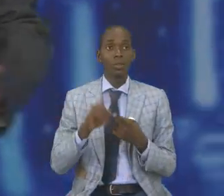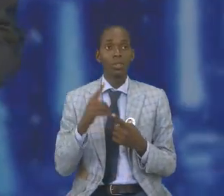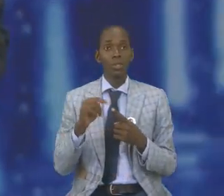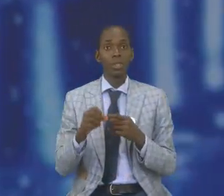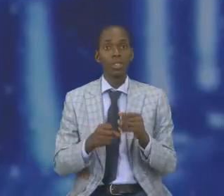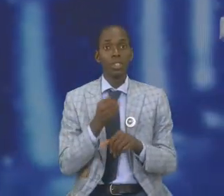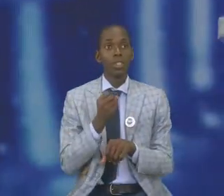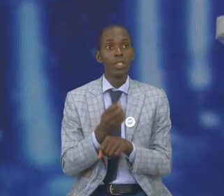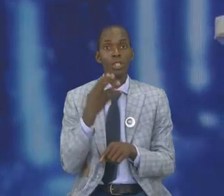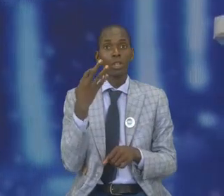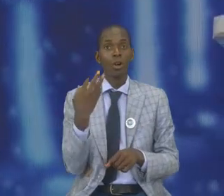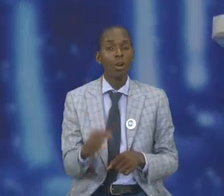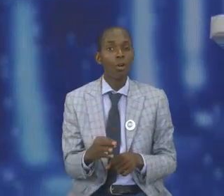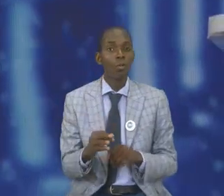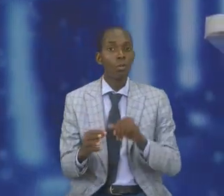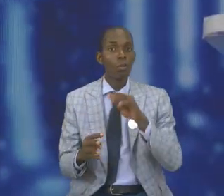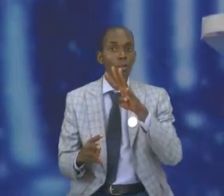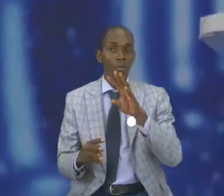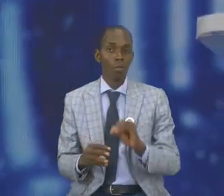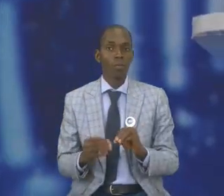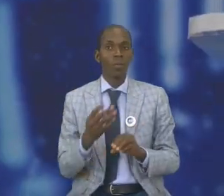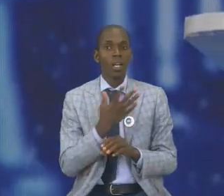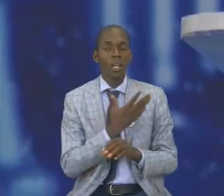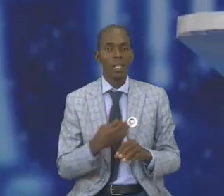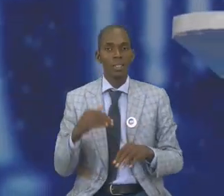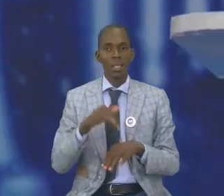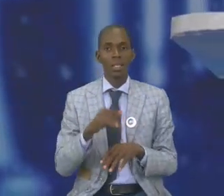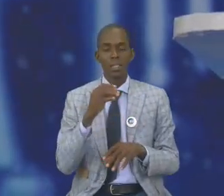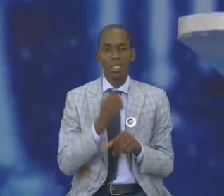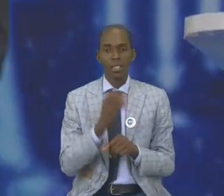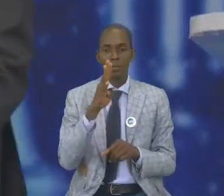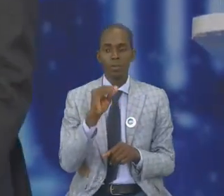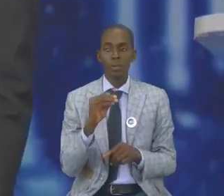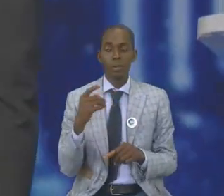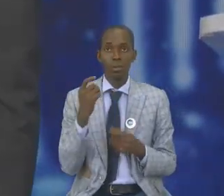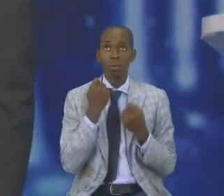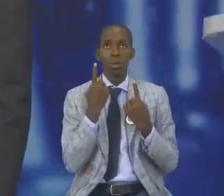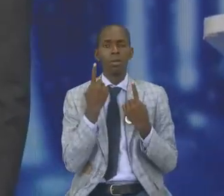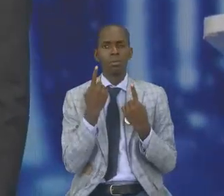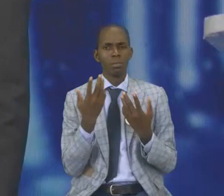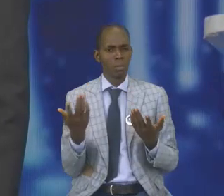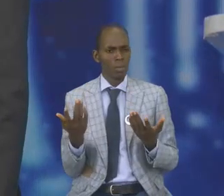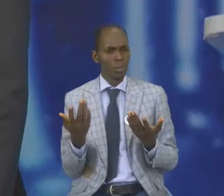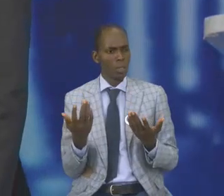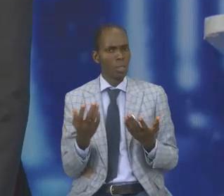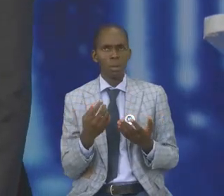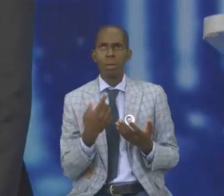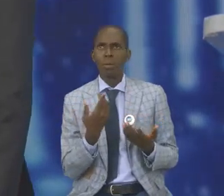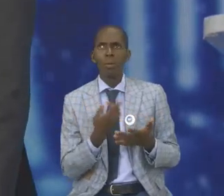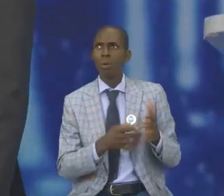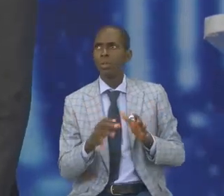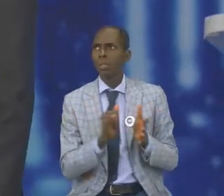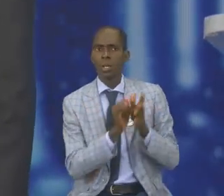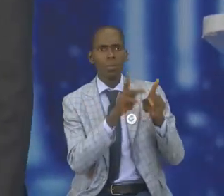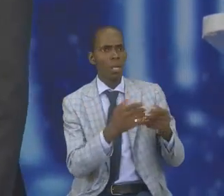40, 45, at the age of 50, they wake up and they say, what does that person have that I don't have?